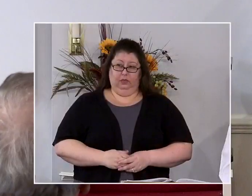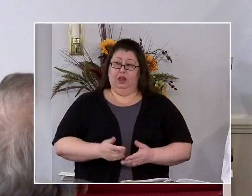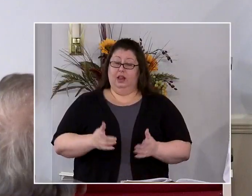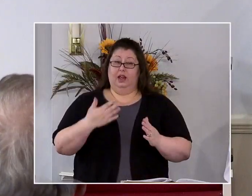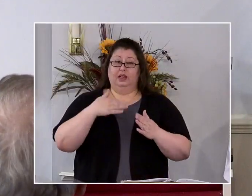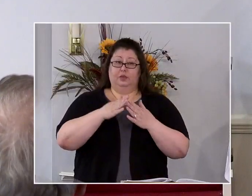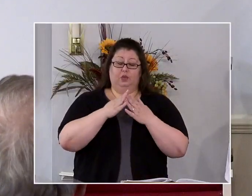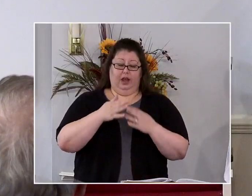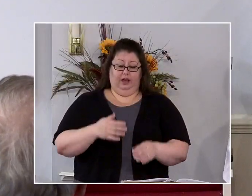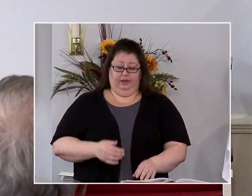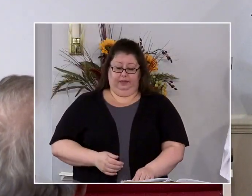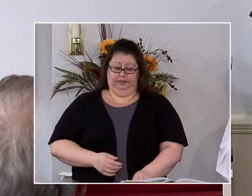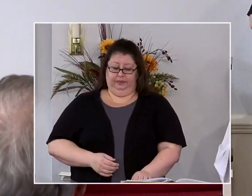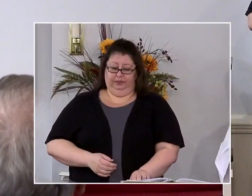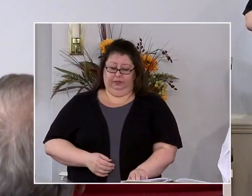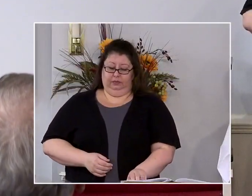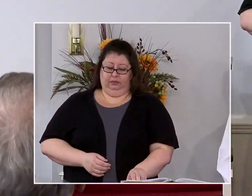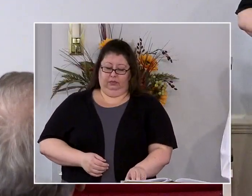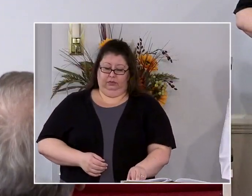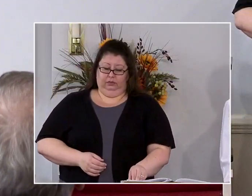Let us pray.